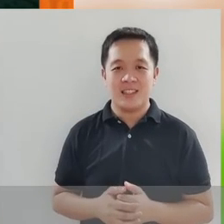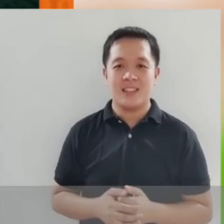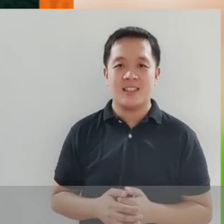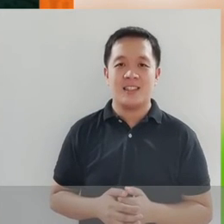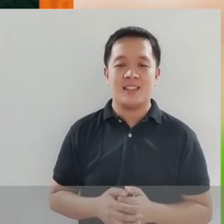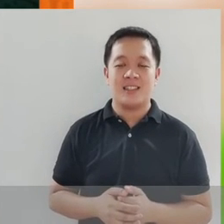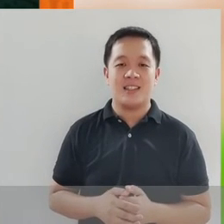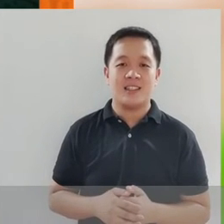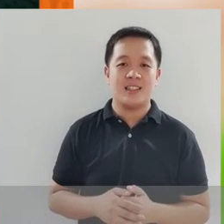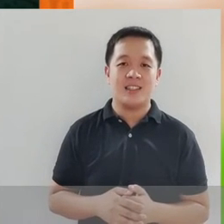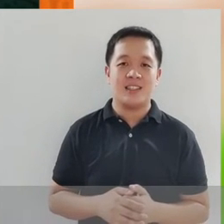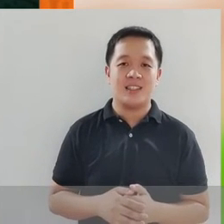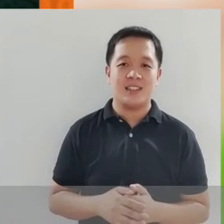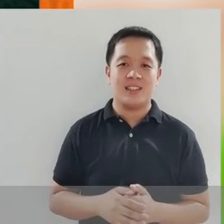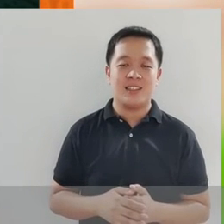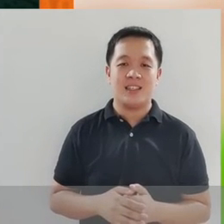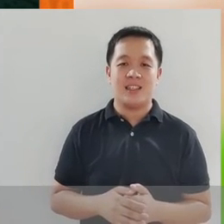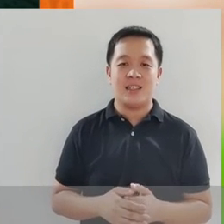L-E-A-S-H.